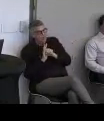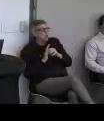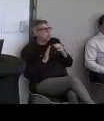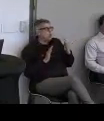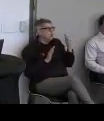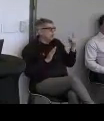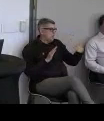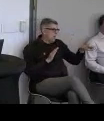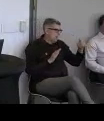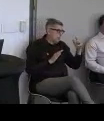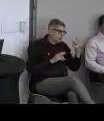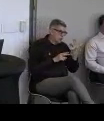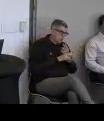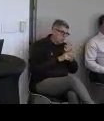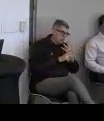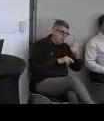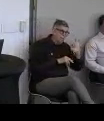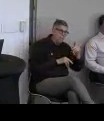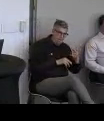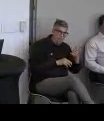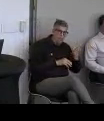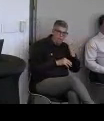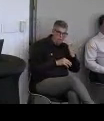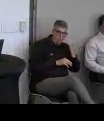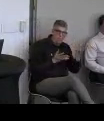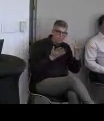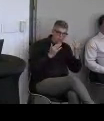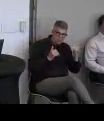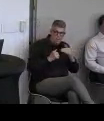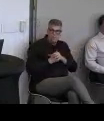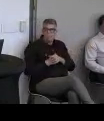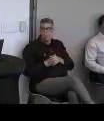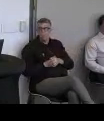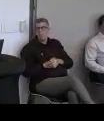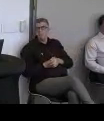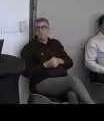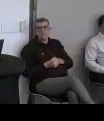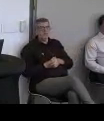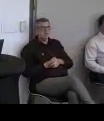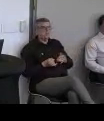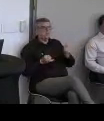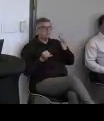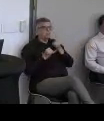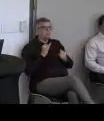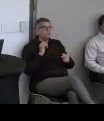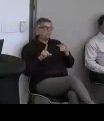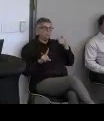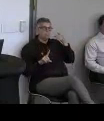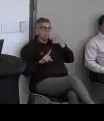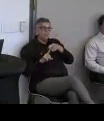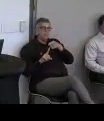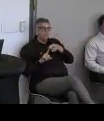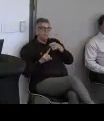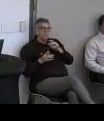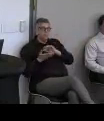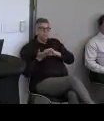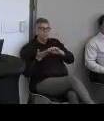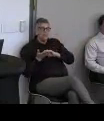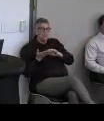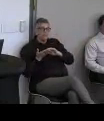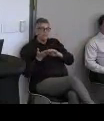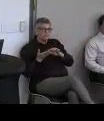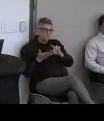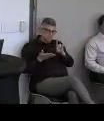expect, adding to that all-important contextual information. My last point on the screen is about tactile discrimination,